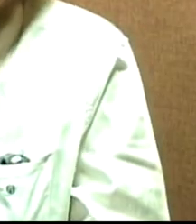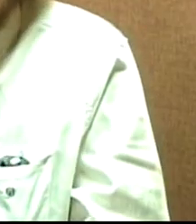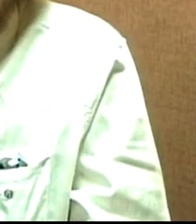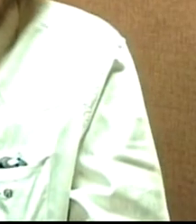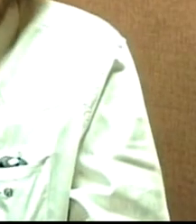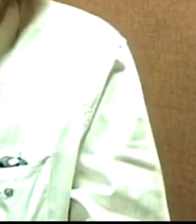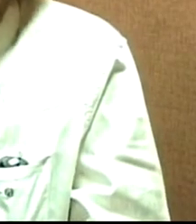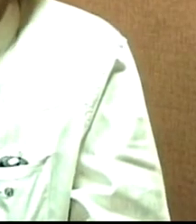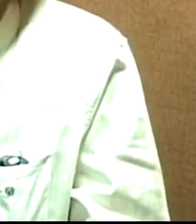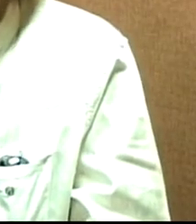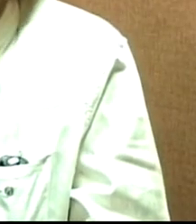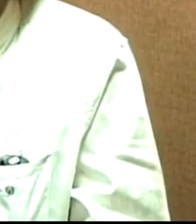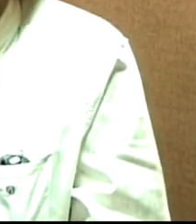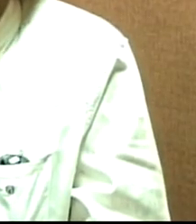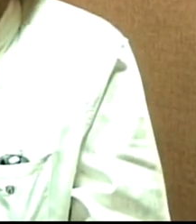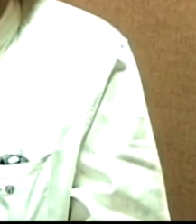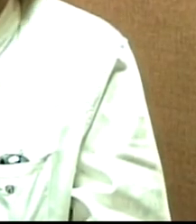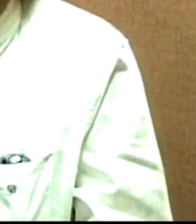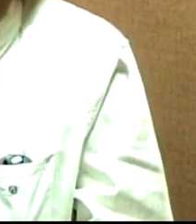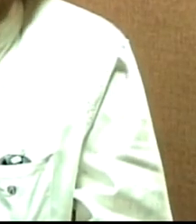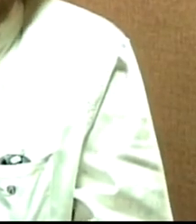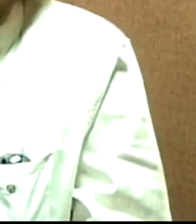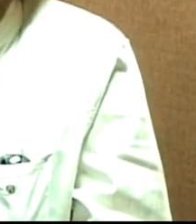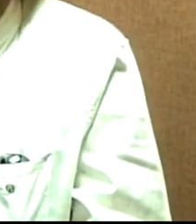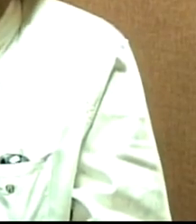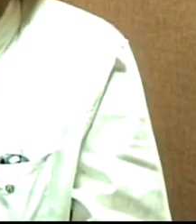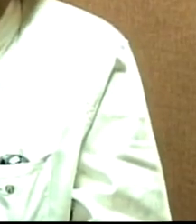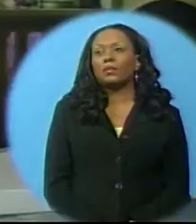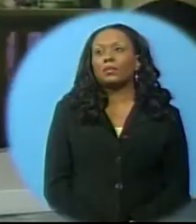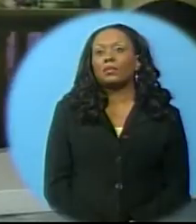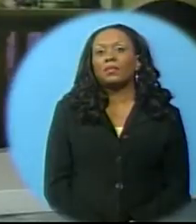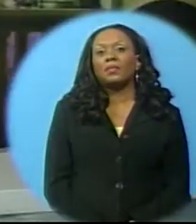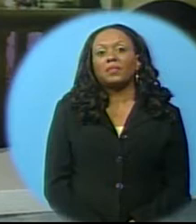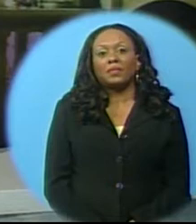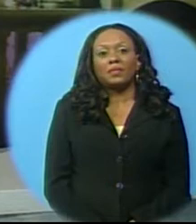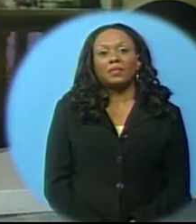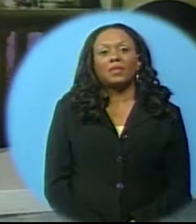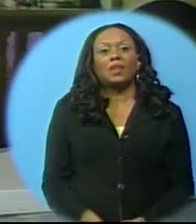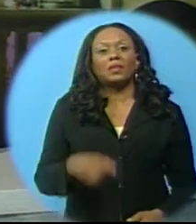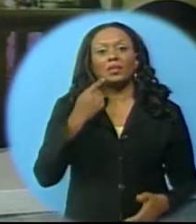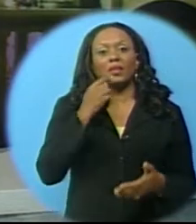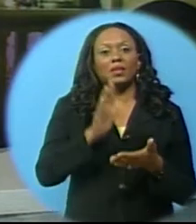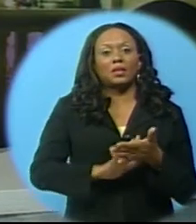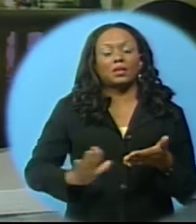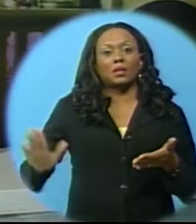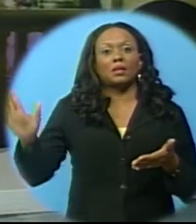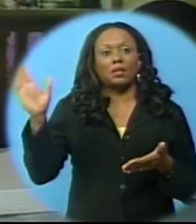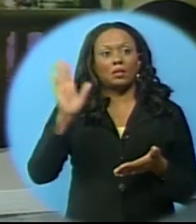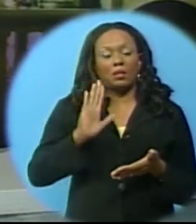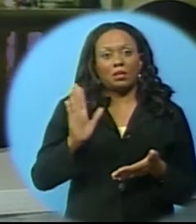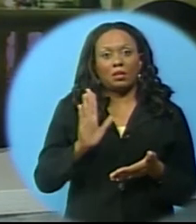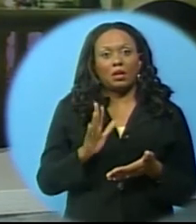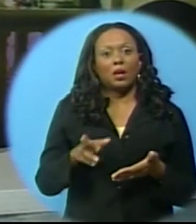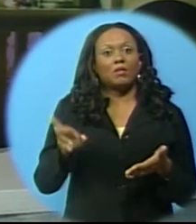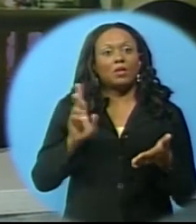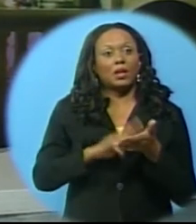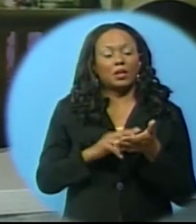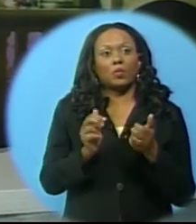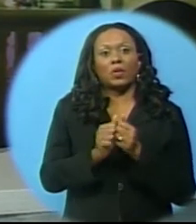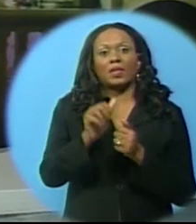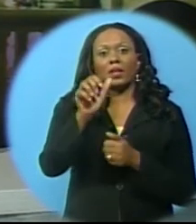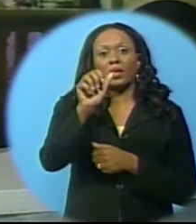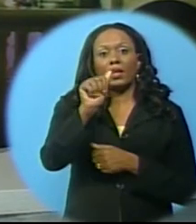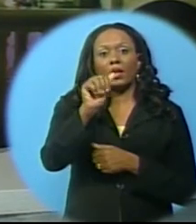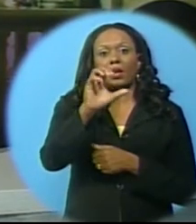than $10 per class. I think anybody can afford that. Mr. Neal says the college is registered with the